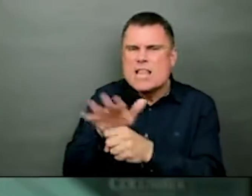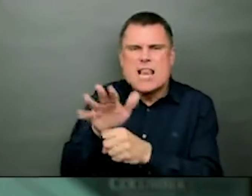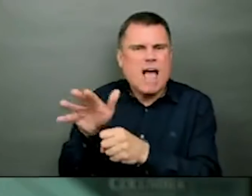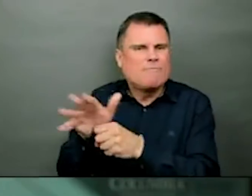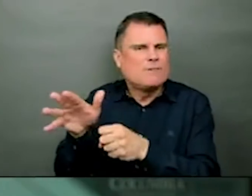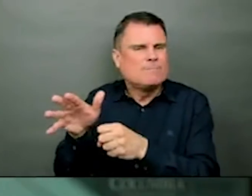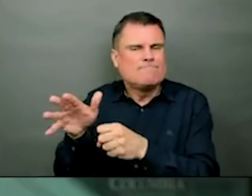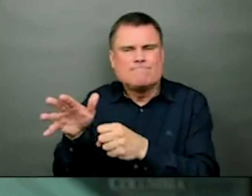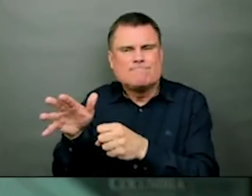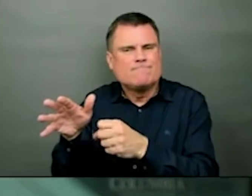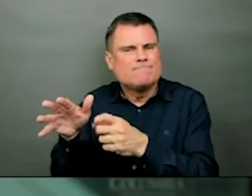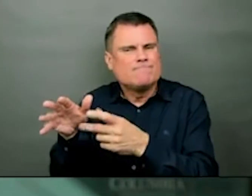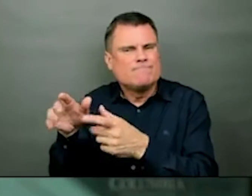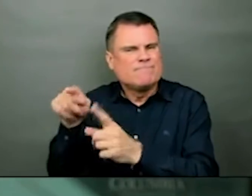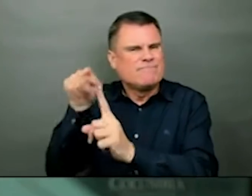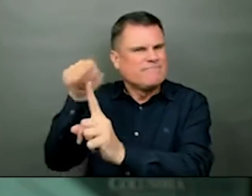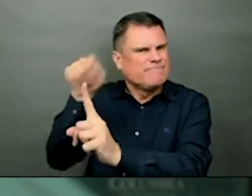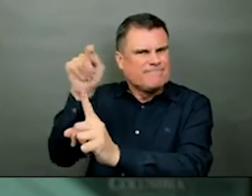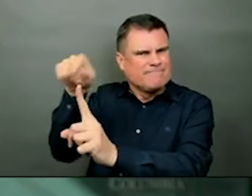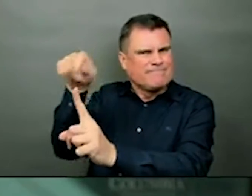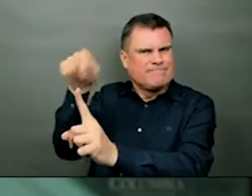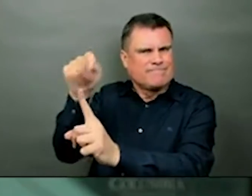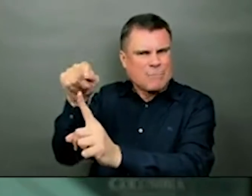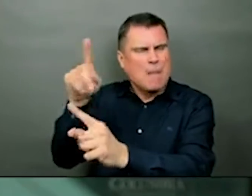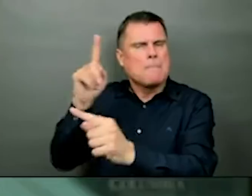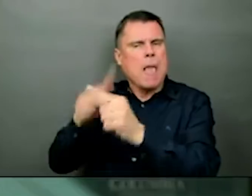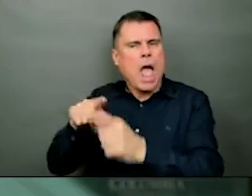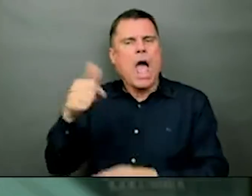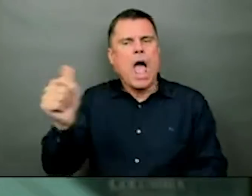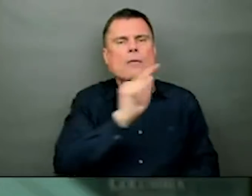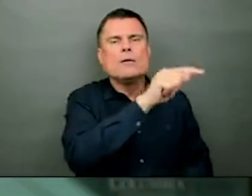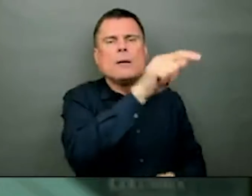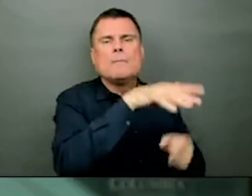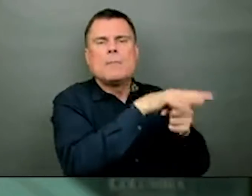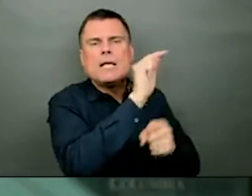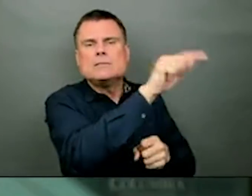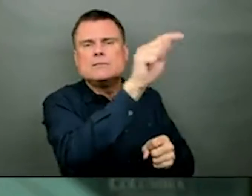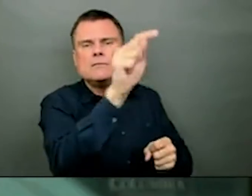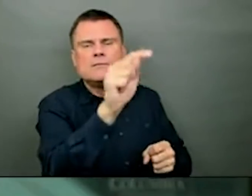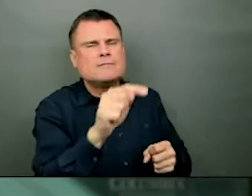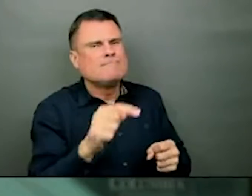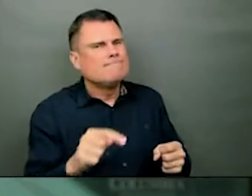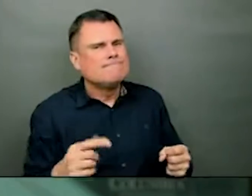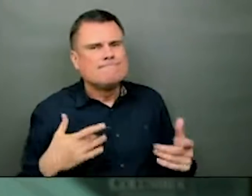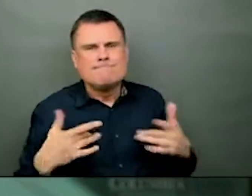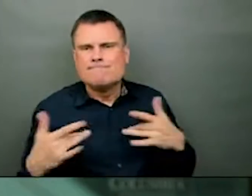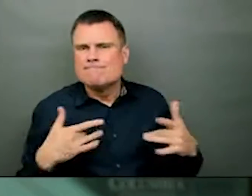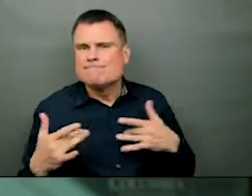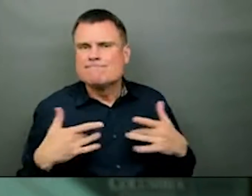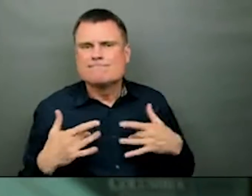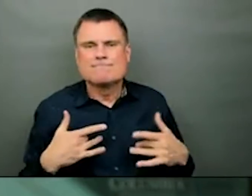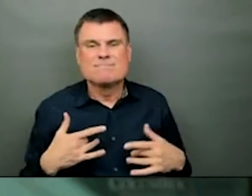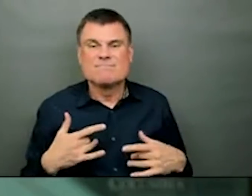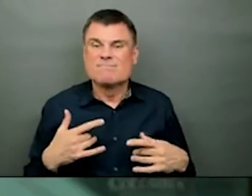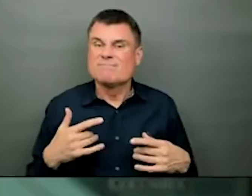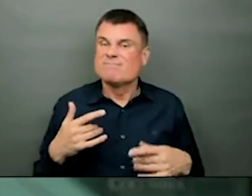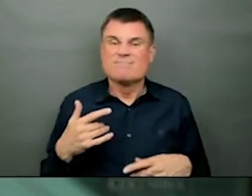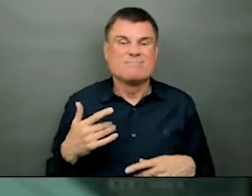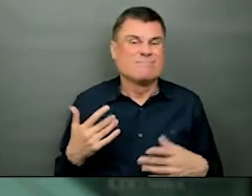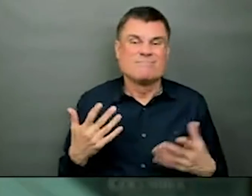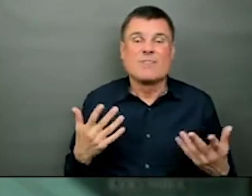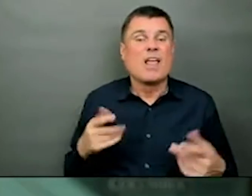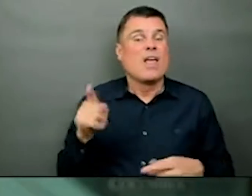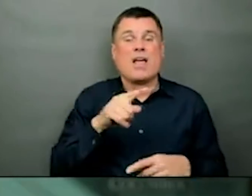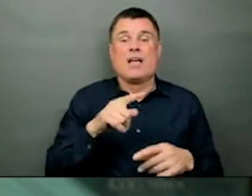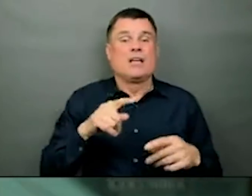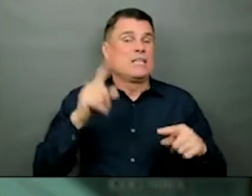home operators, where you're being told you can't visit your loved ones, but when you call and try to get information, you're not